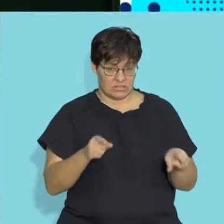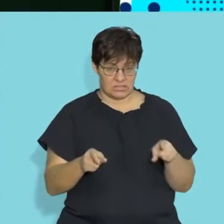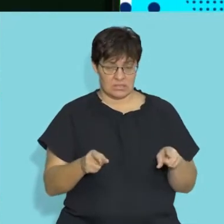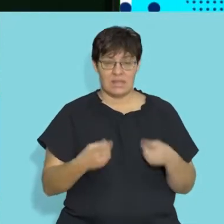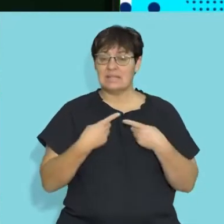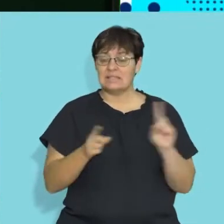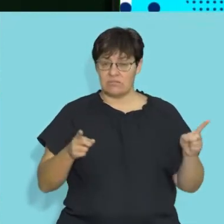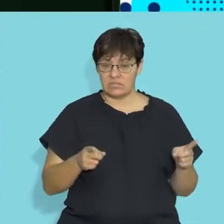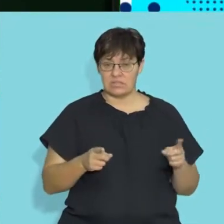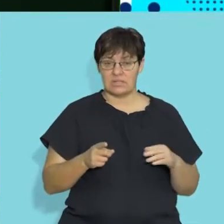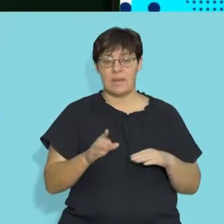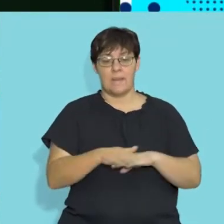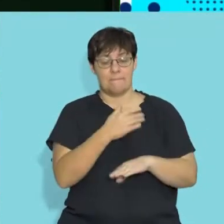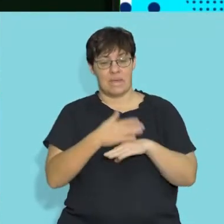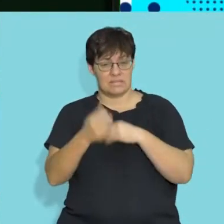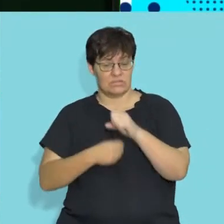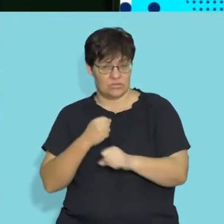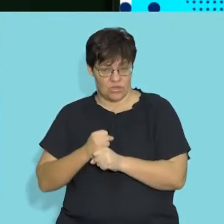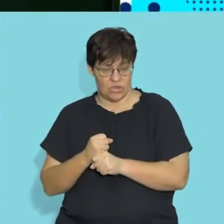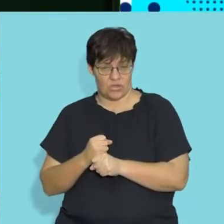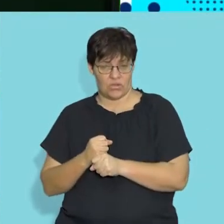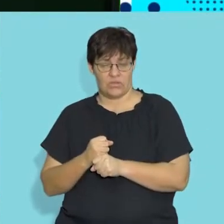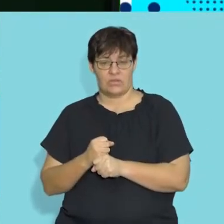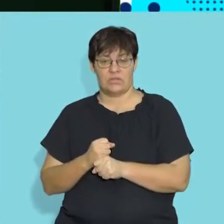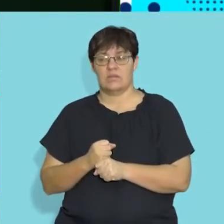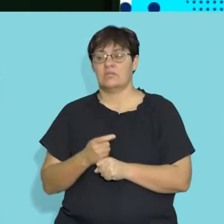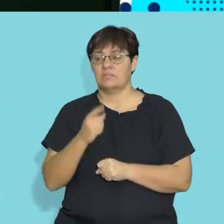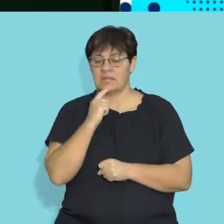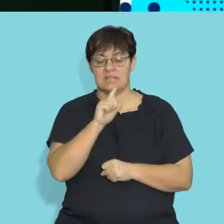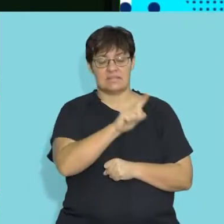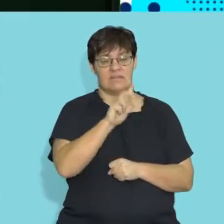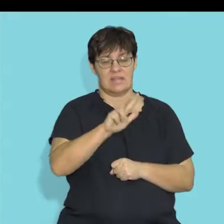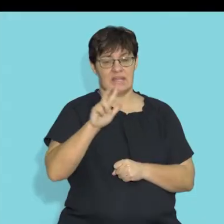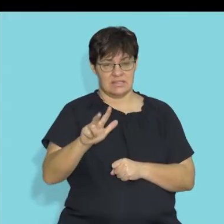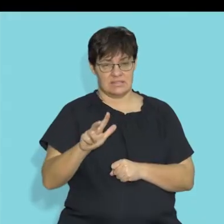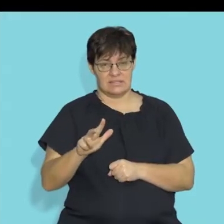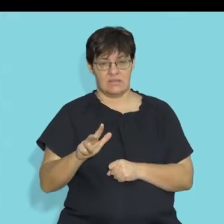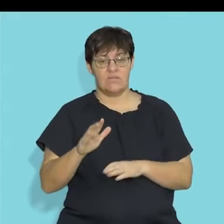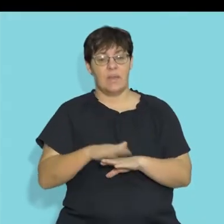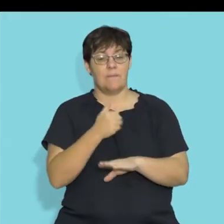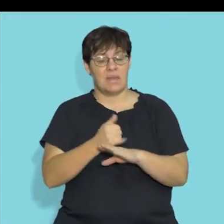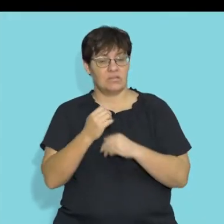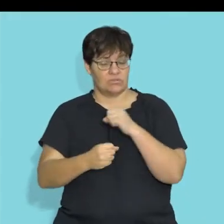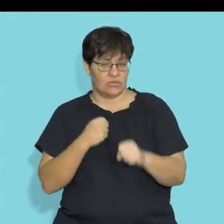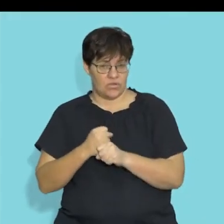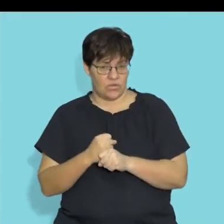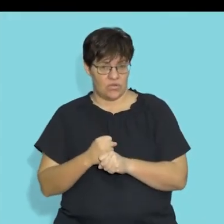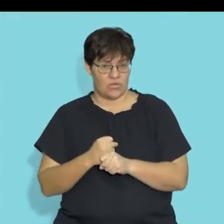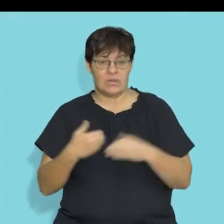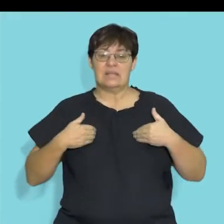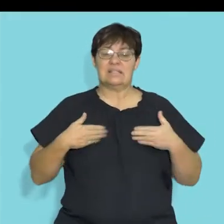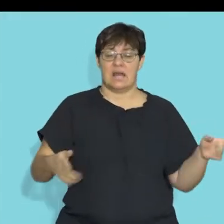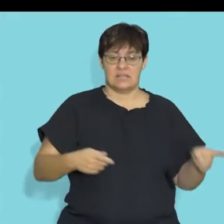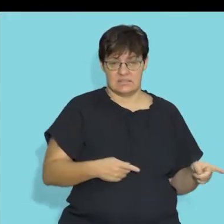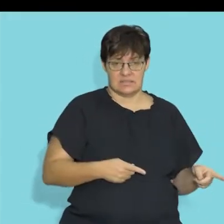between the 2 years and then take the difference over the base year. Take the difference, which was 788, over the